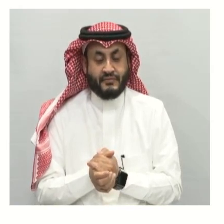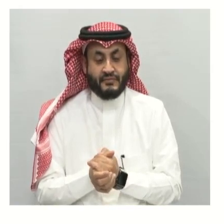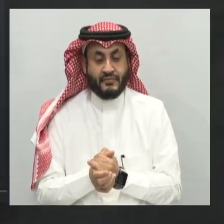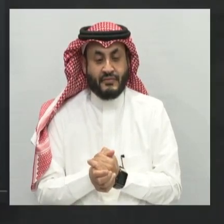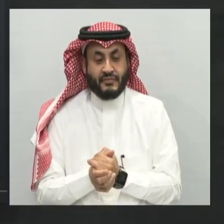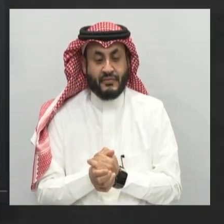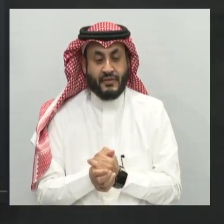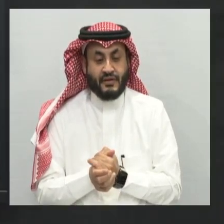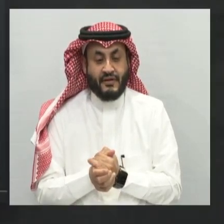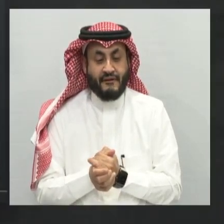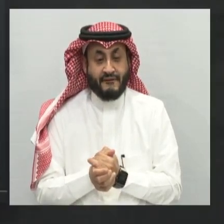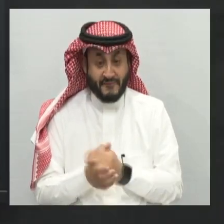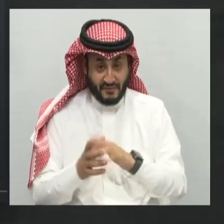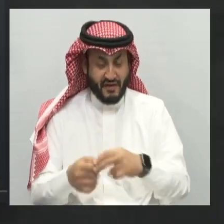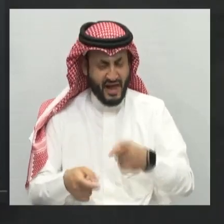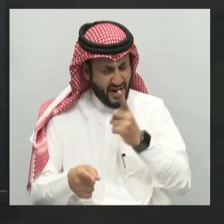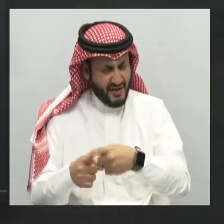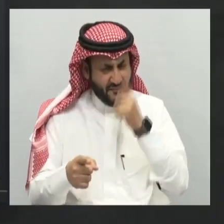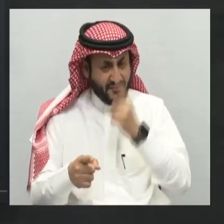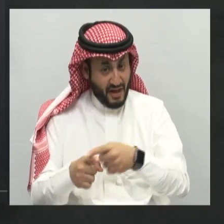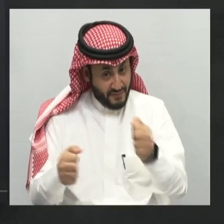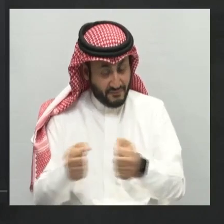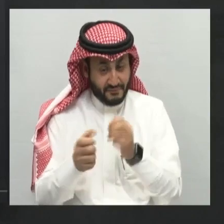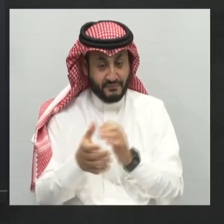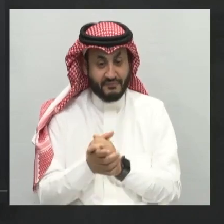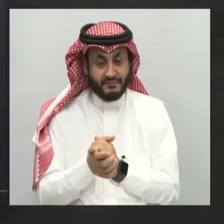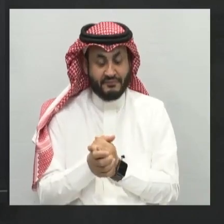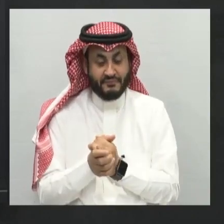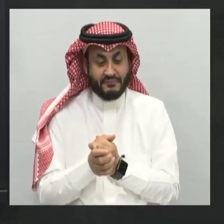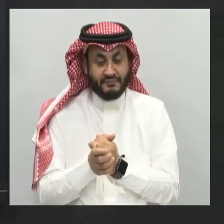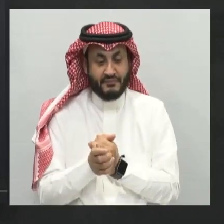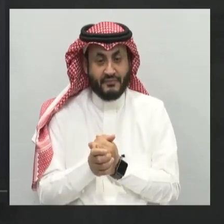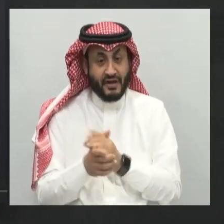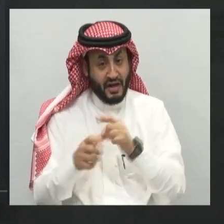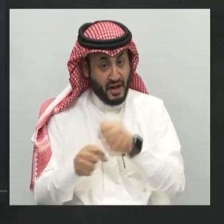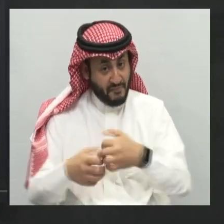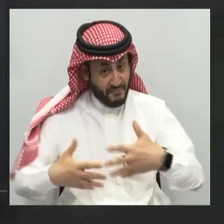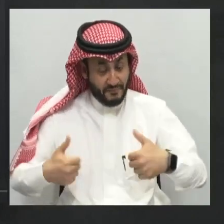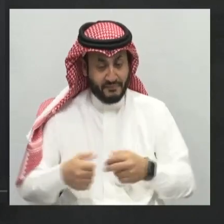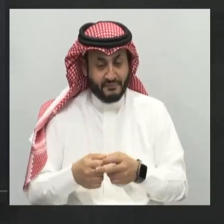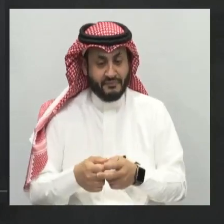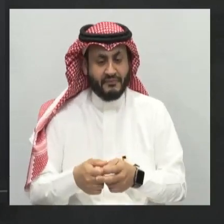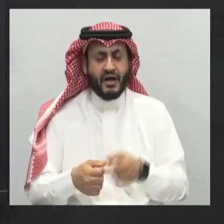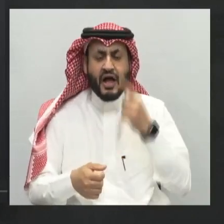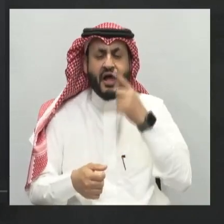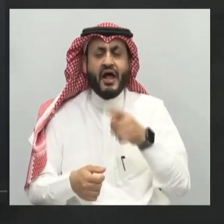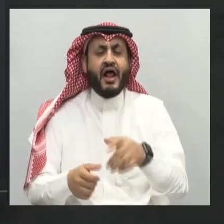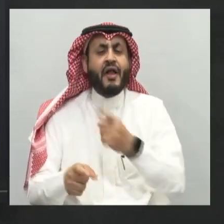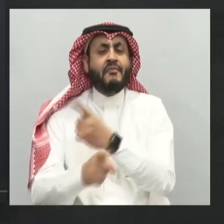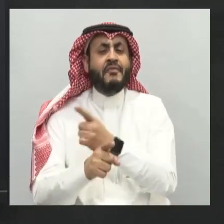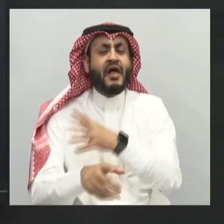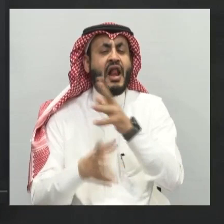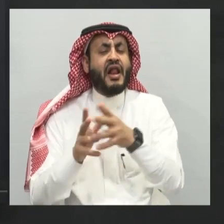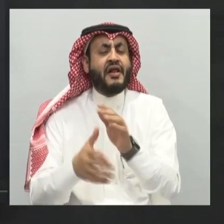So maybe that was a little fast, but it's a challenge, right? Challenge is always fun. So I'm going to say a day, and then you write the letter